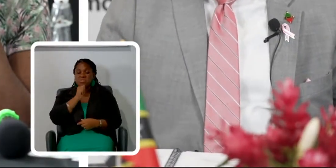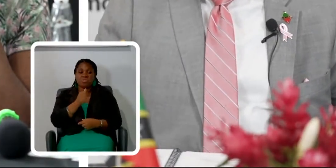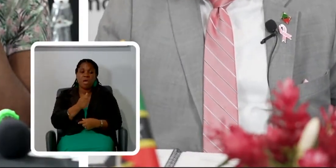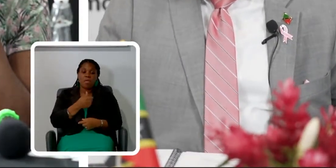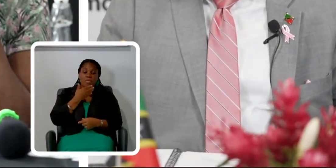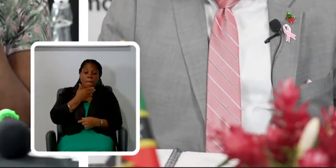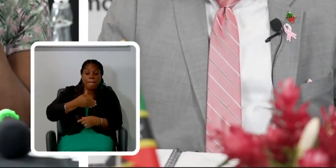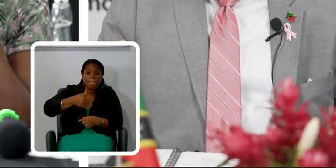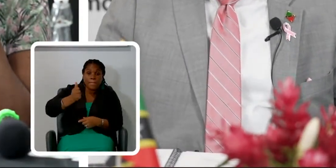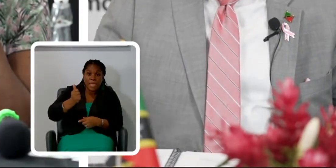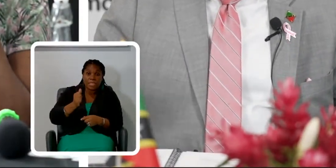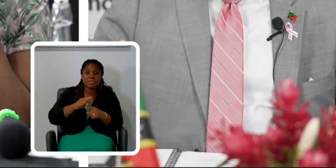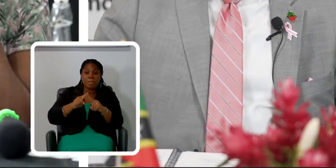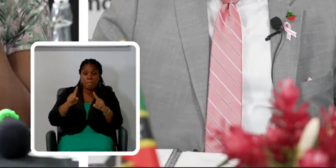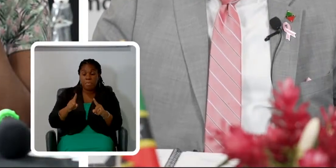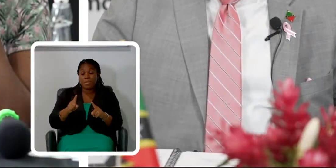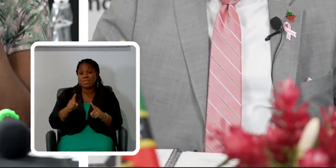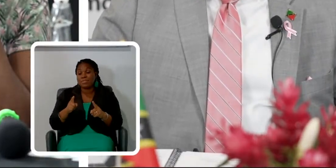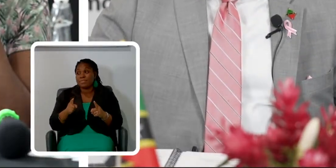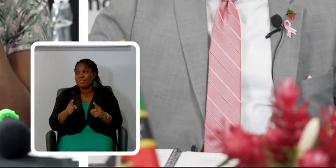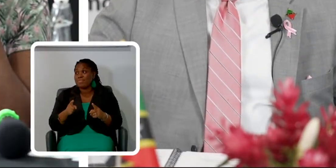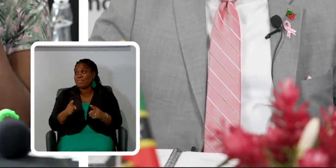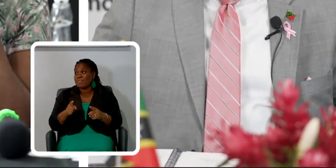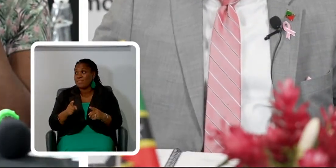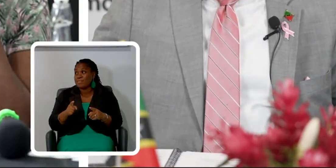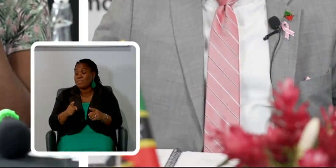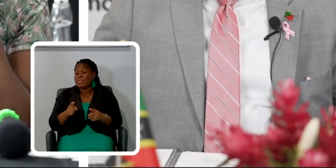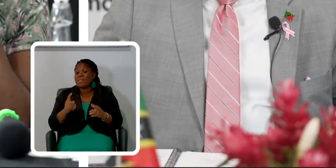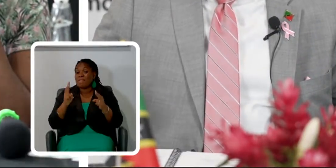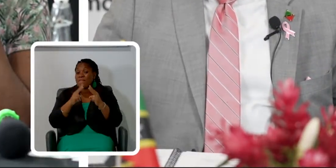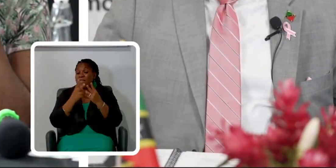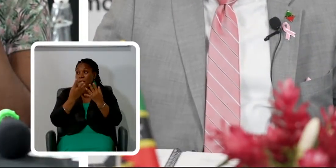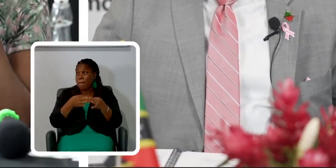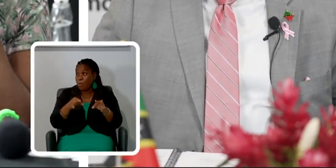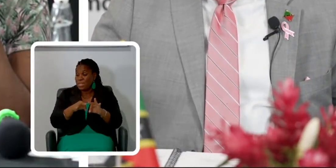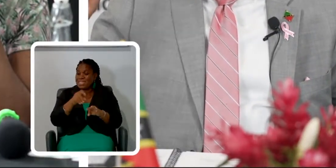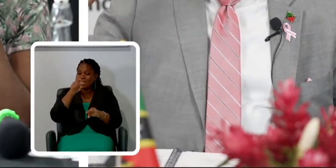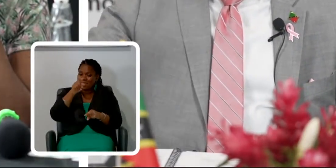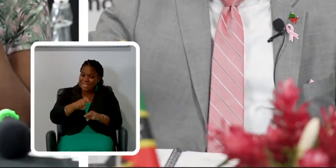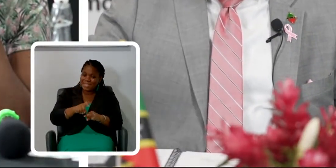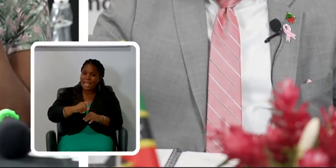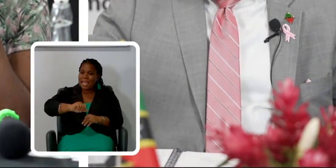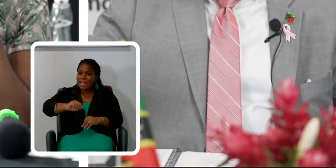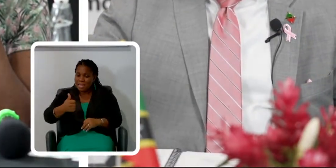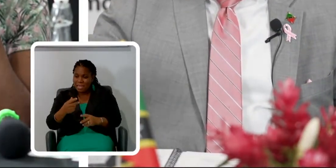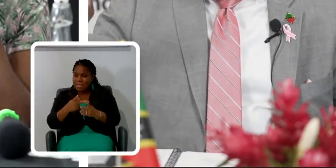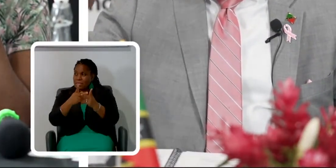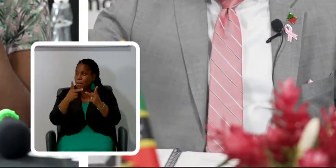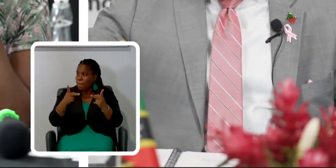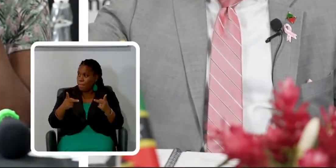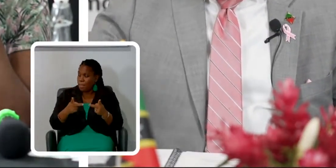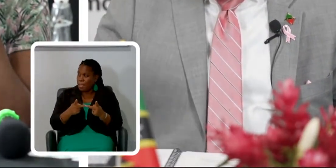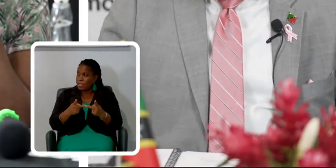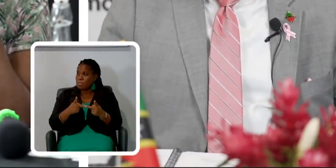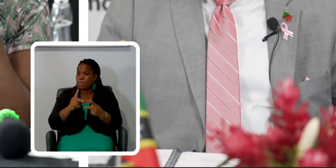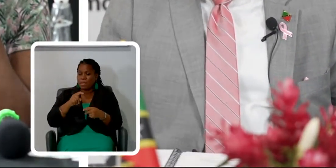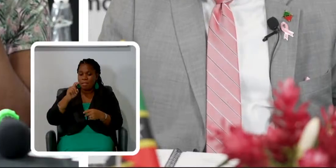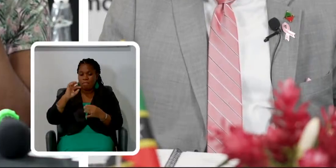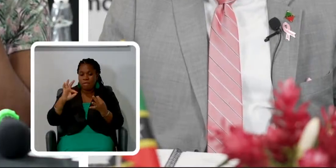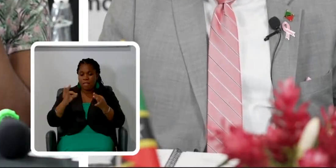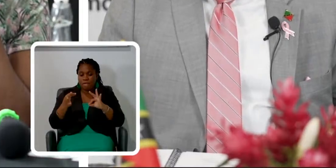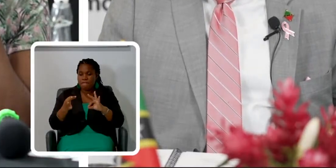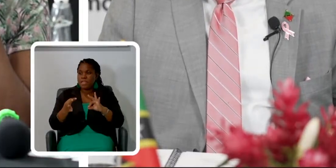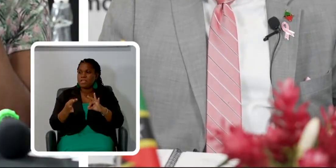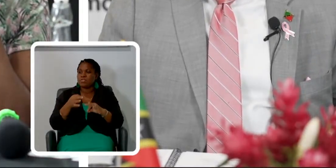being impeded at all. And so we're going to get another home in the interim. We're going to demolish that building and build a